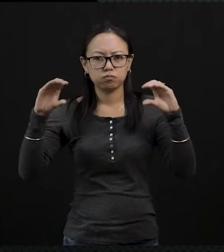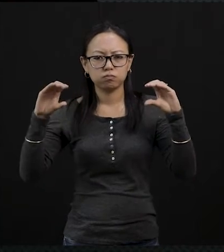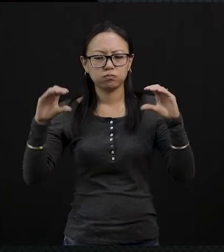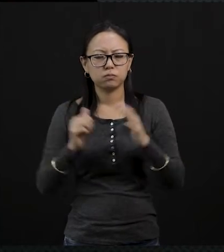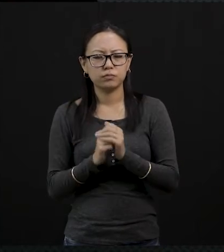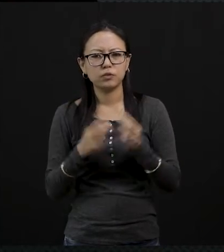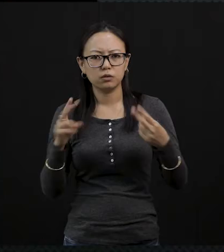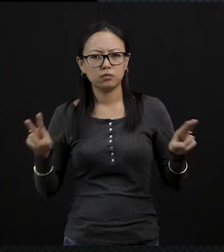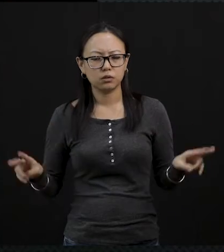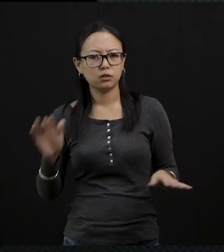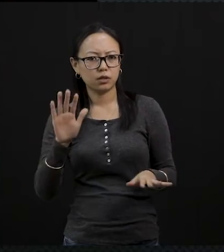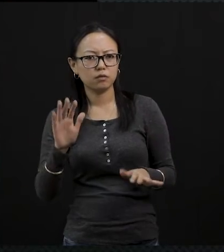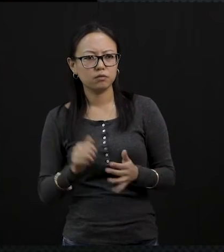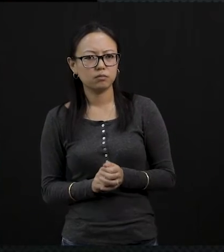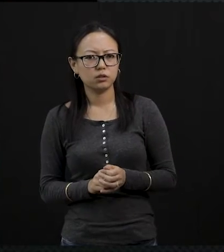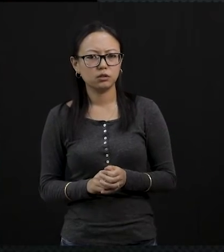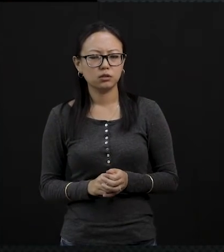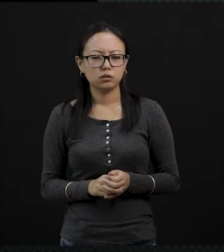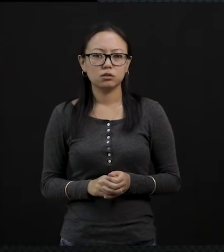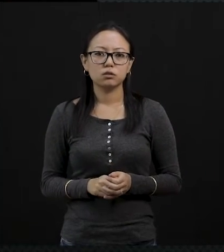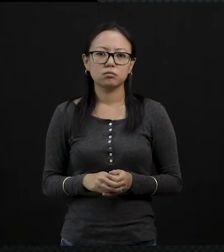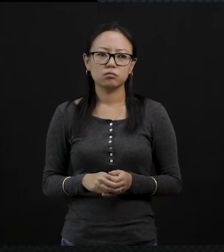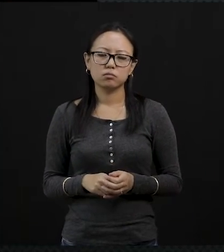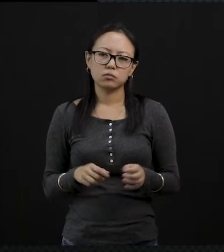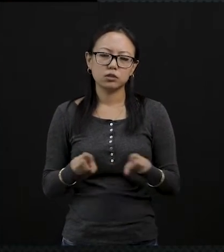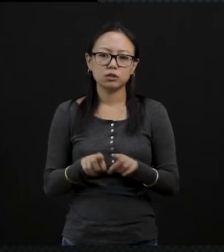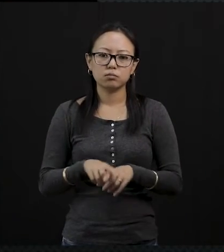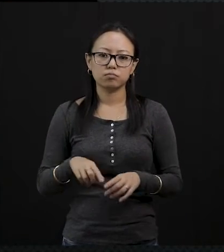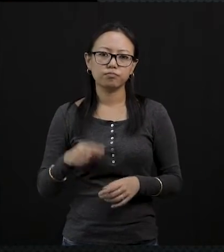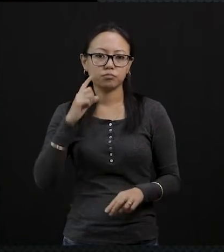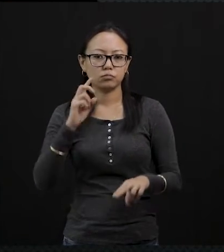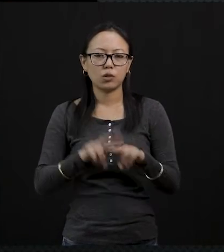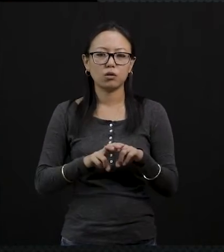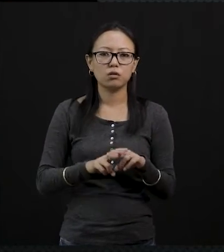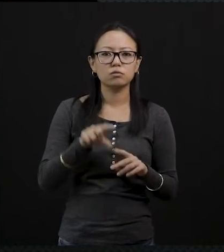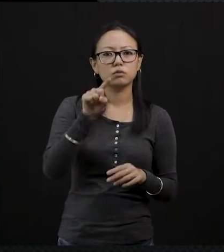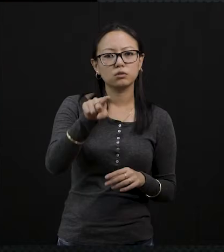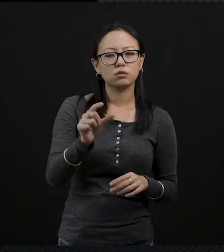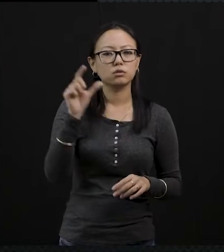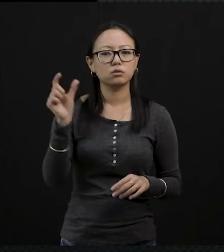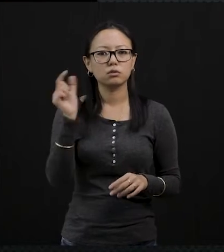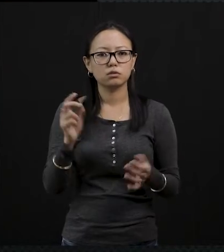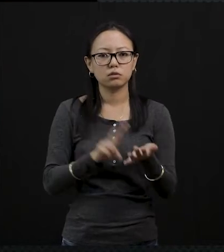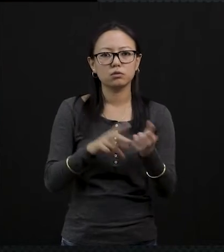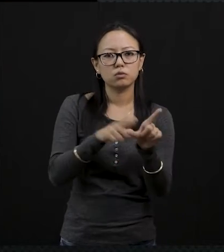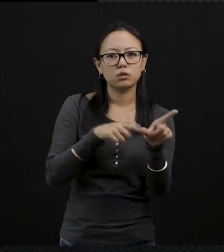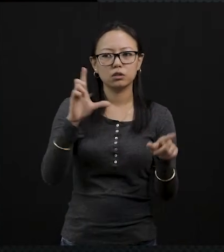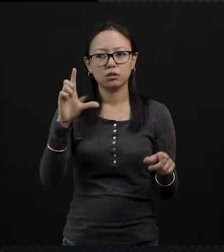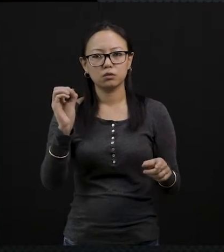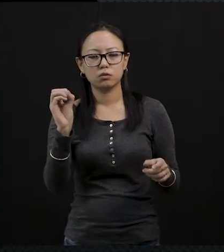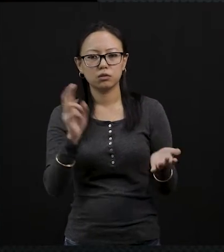a nylon clothes, we should be very careful. Okay? We should be very careful in front of the